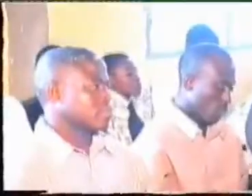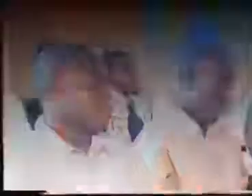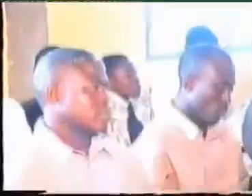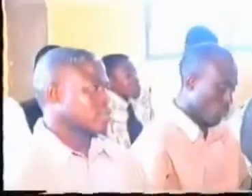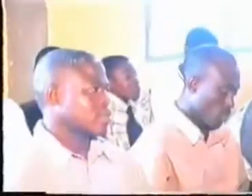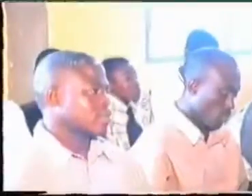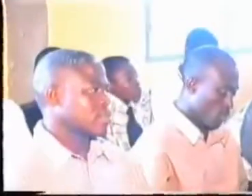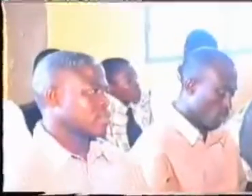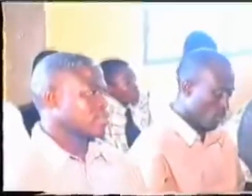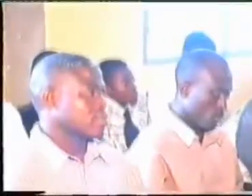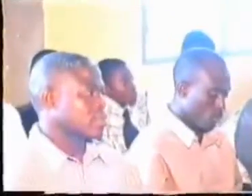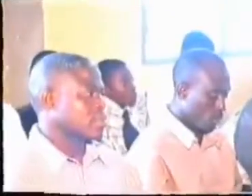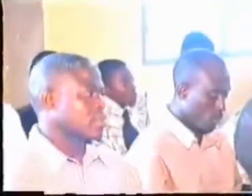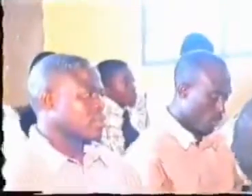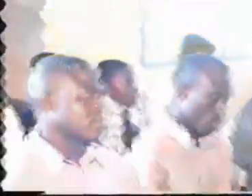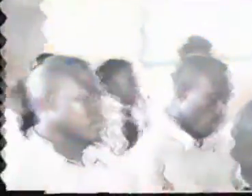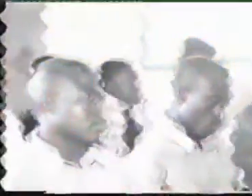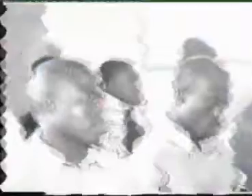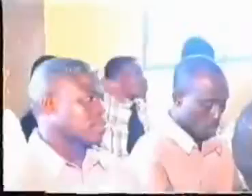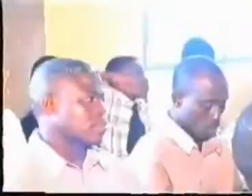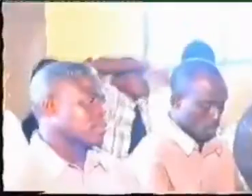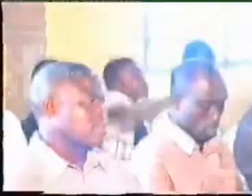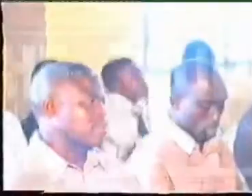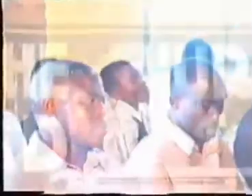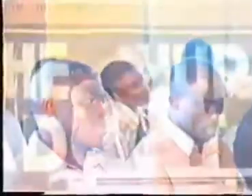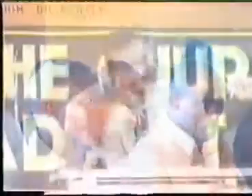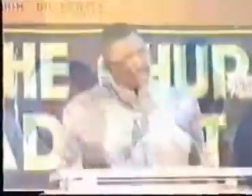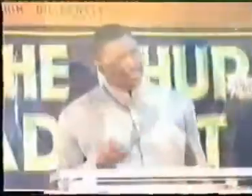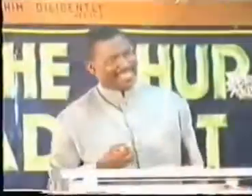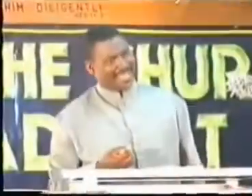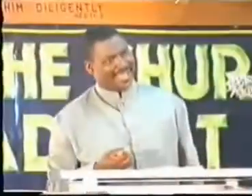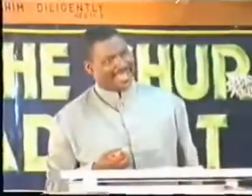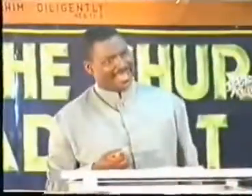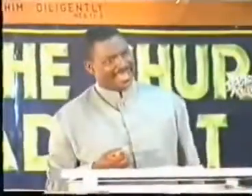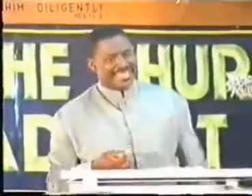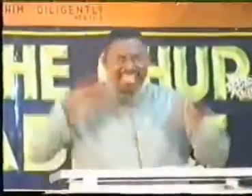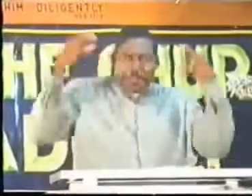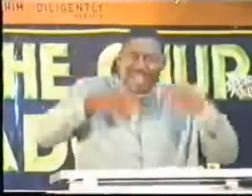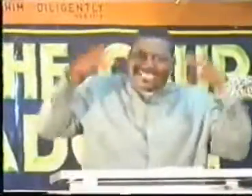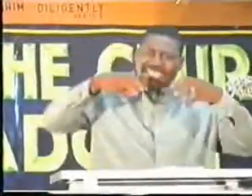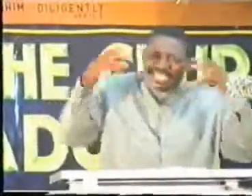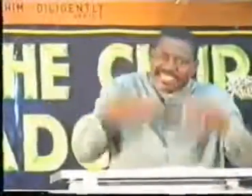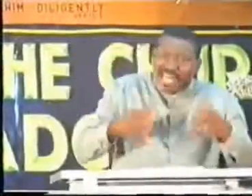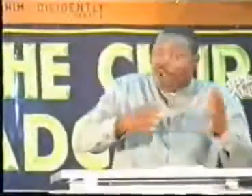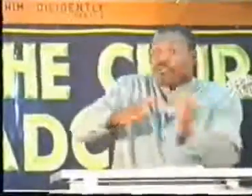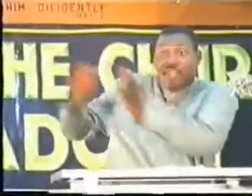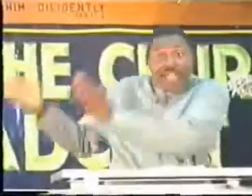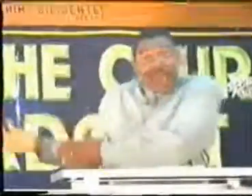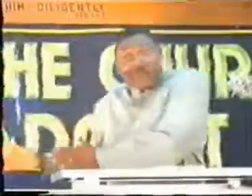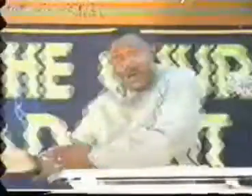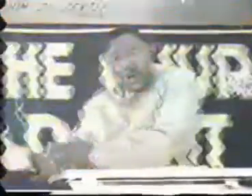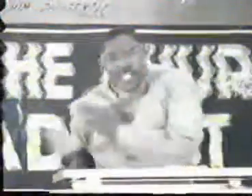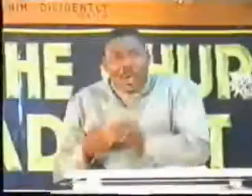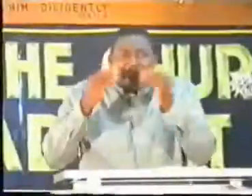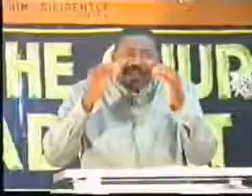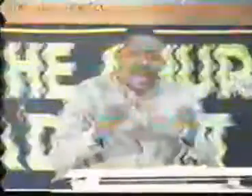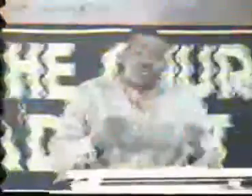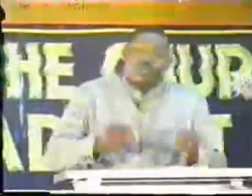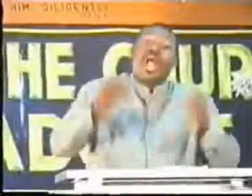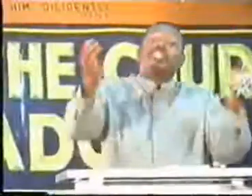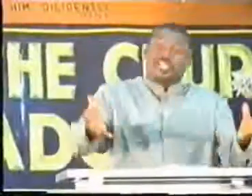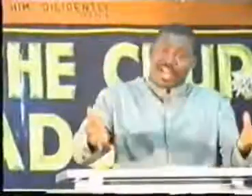is the meaning of collection any kind? Collection tossing me a new. Any connection taught me answer. Send the panatia says, and I want you a chairman when you go